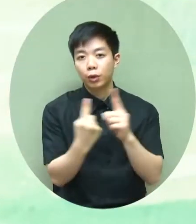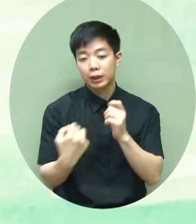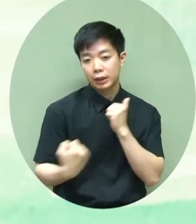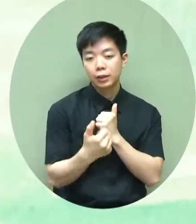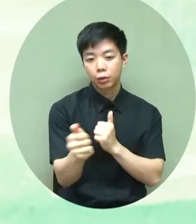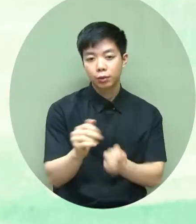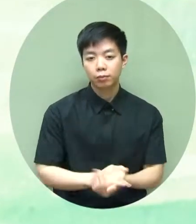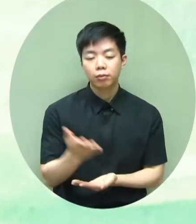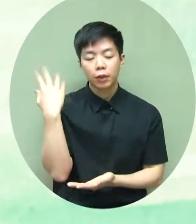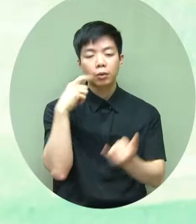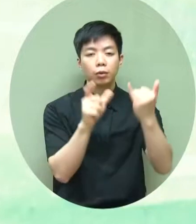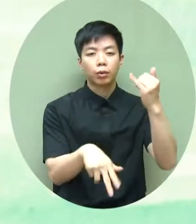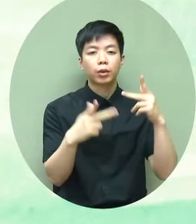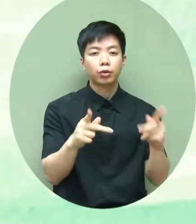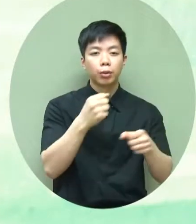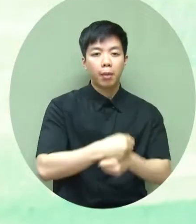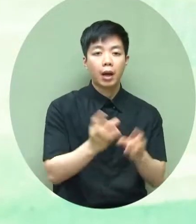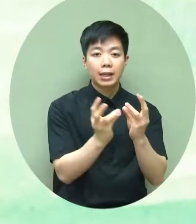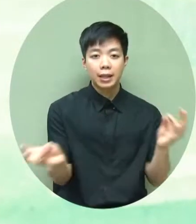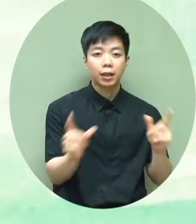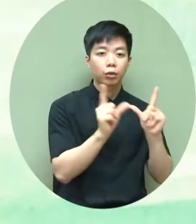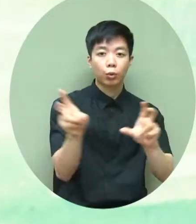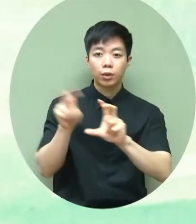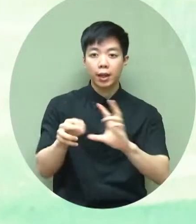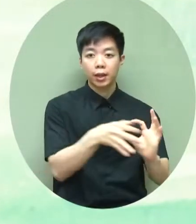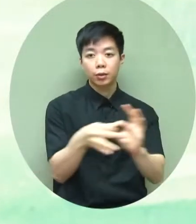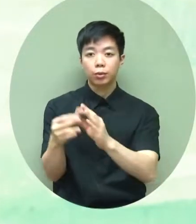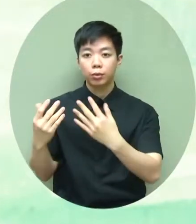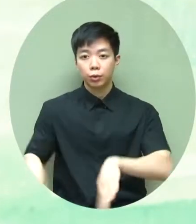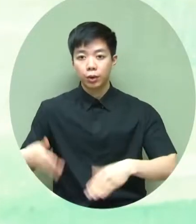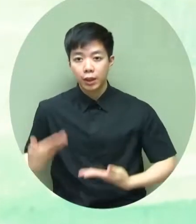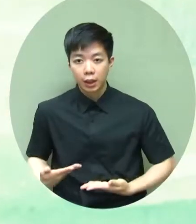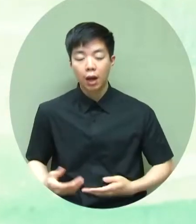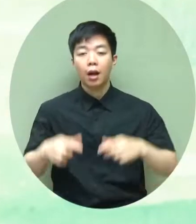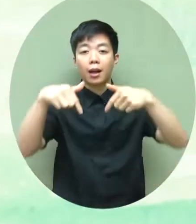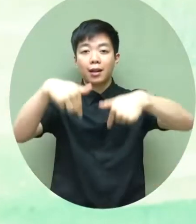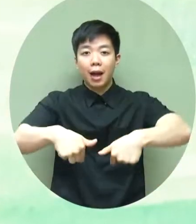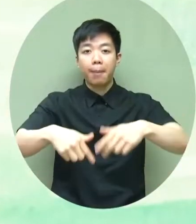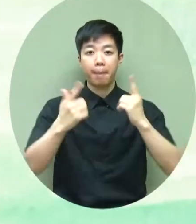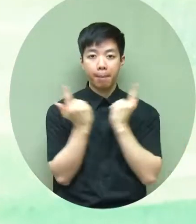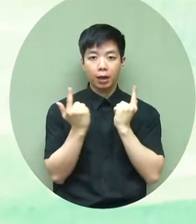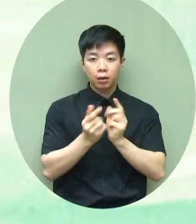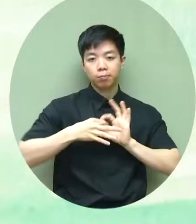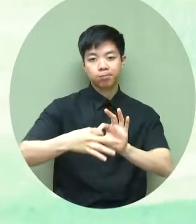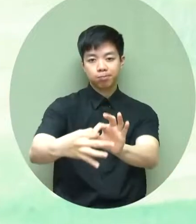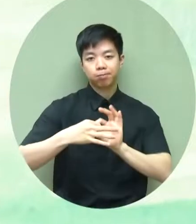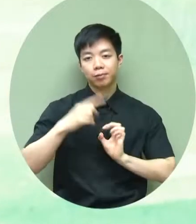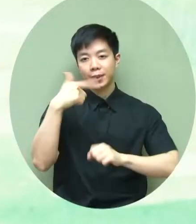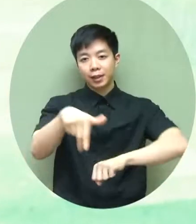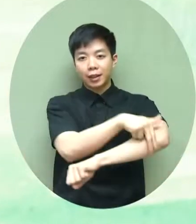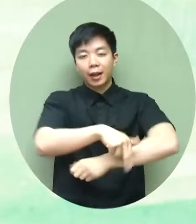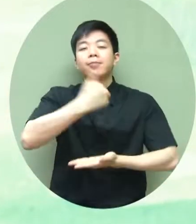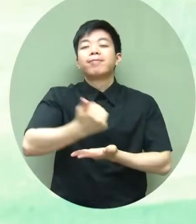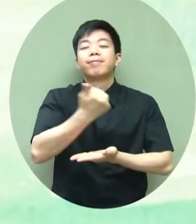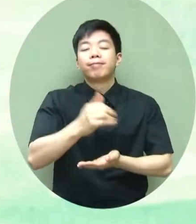the community. The Tuen Ma line was commissioned in last June, linking up the western